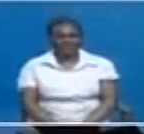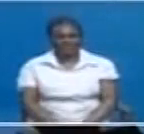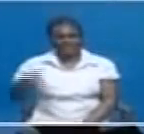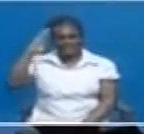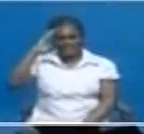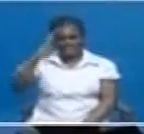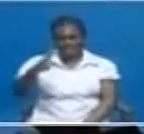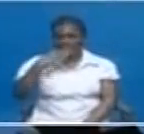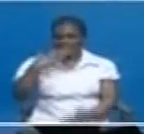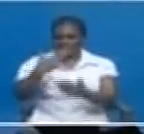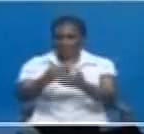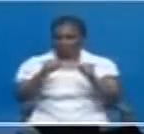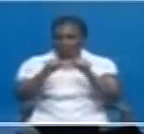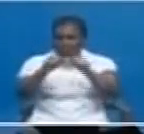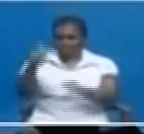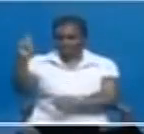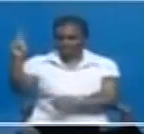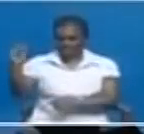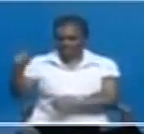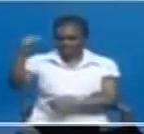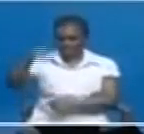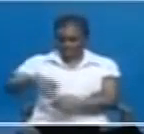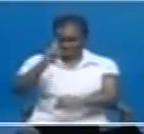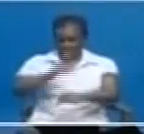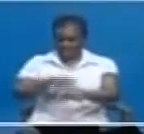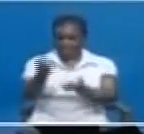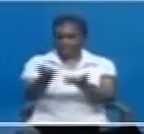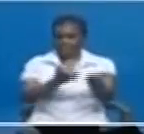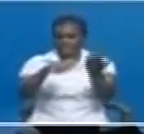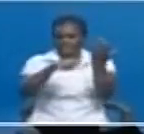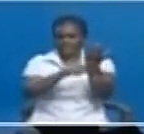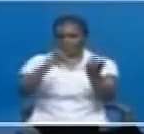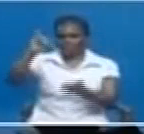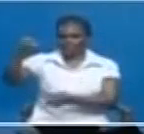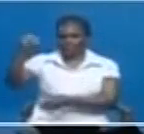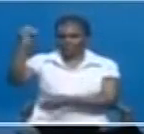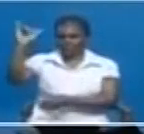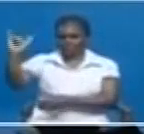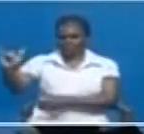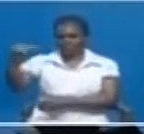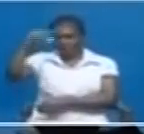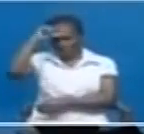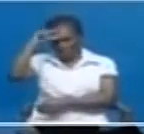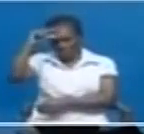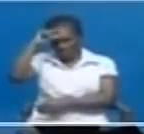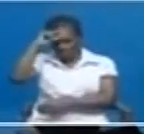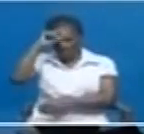Hello and thank you for keeping it KTN. This is time for business. My name is Joy Doreen Bira. The government has received a shot in the